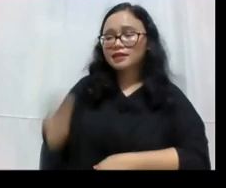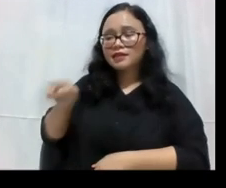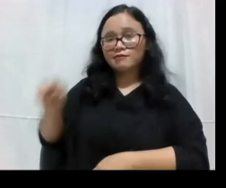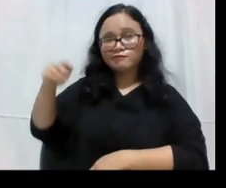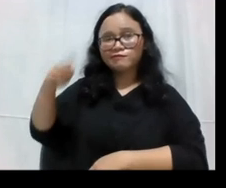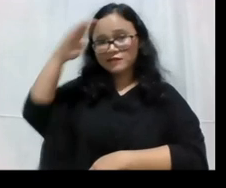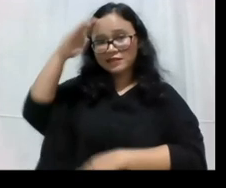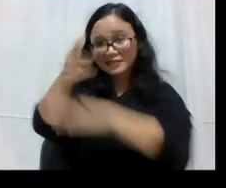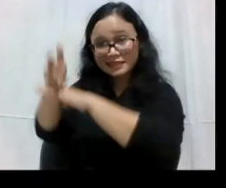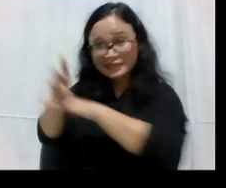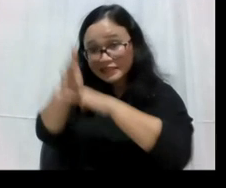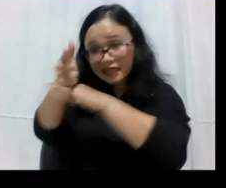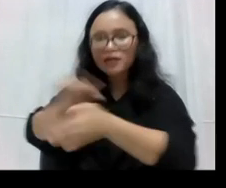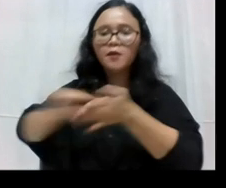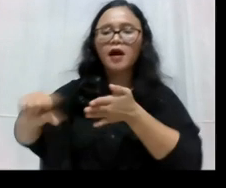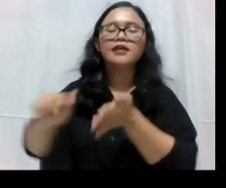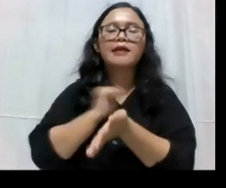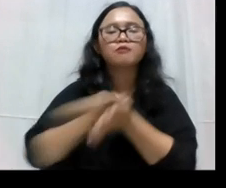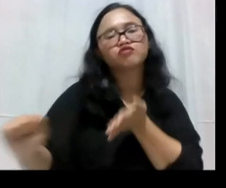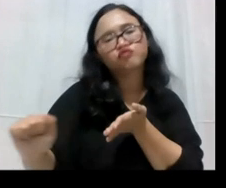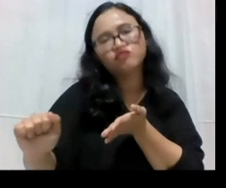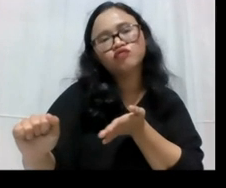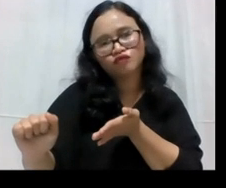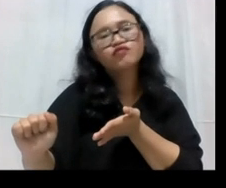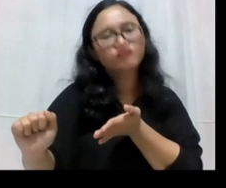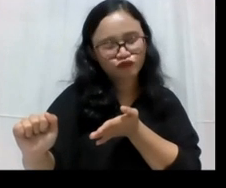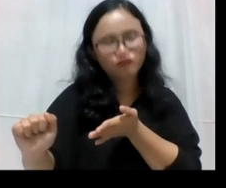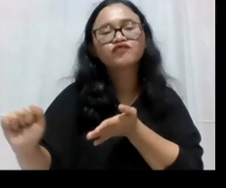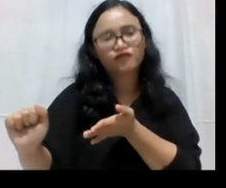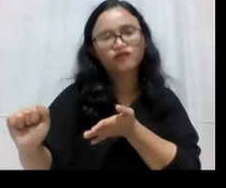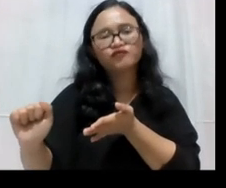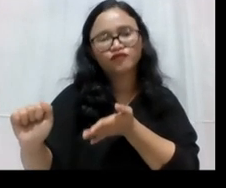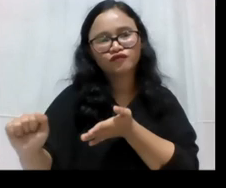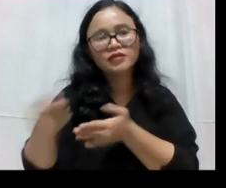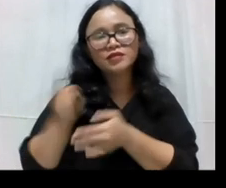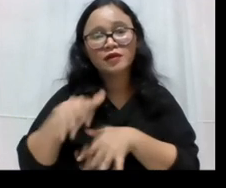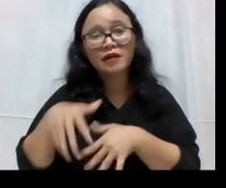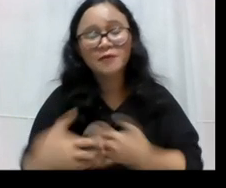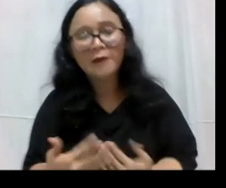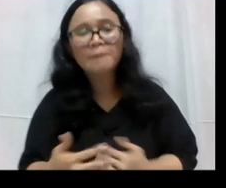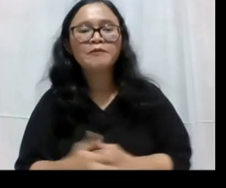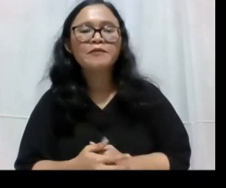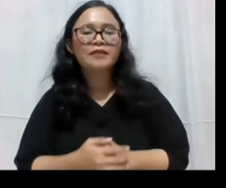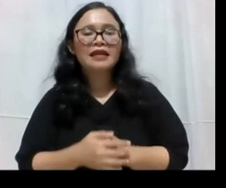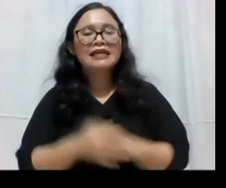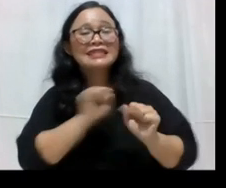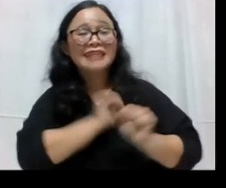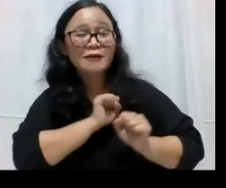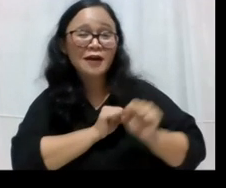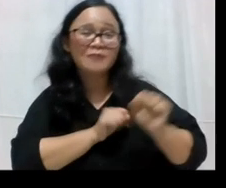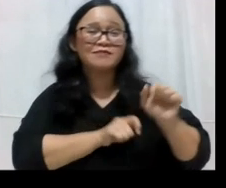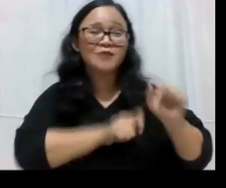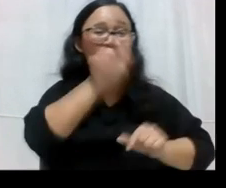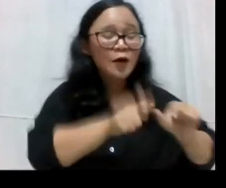Toronto International Film Festival, we still haven't taken any Chinese language media interview because we want to